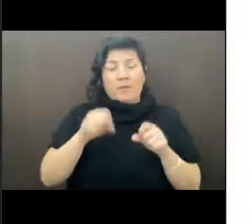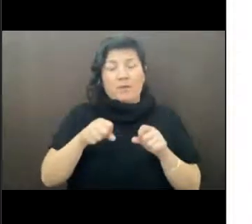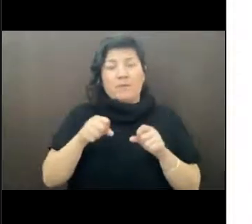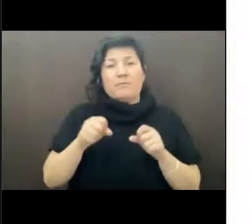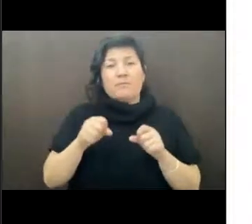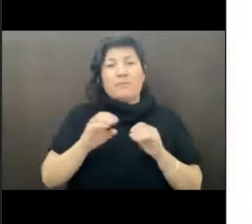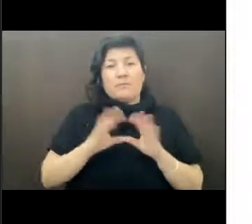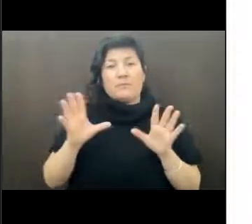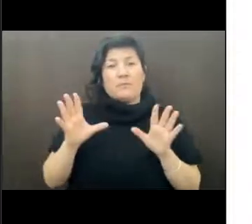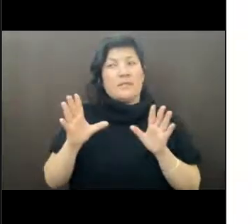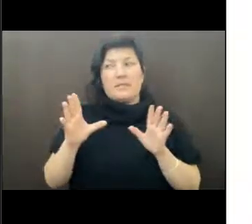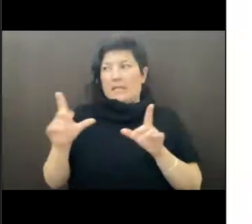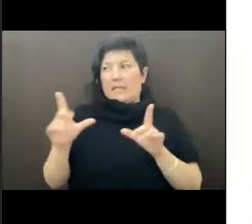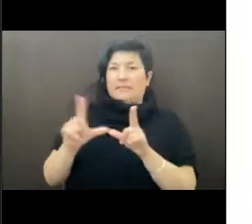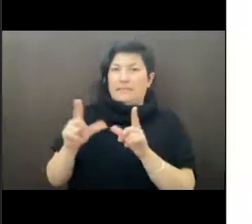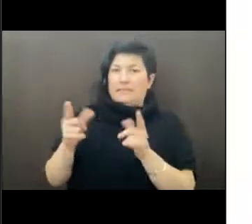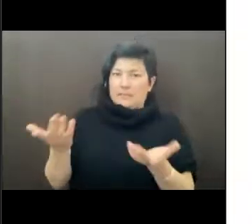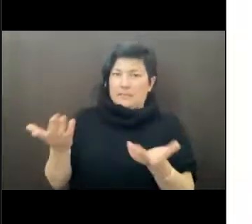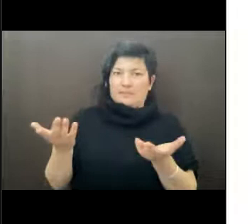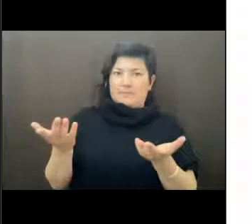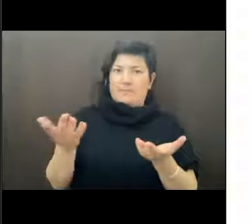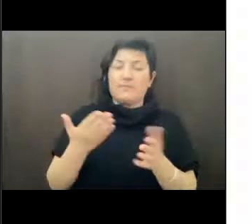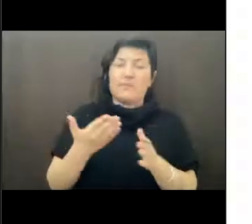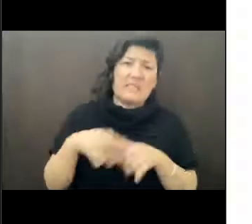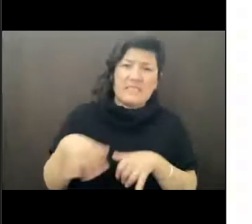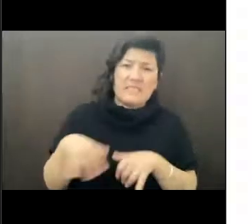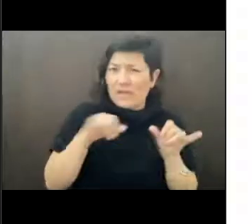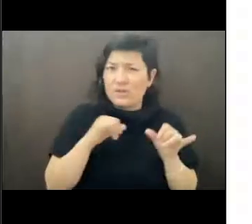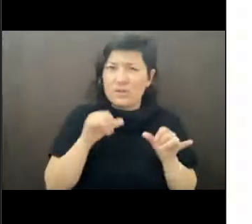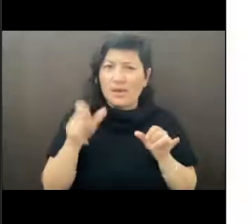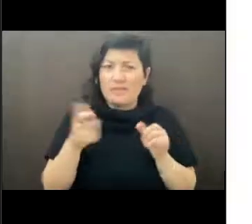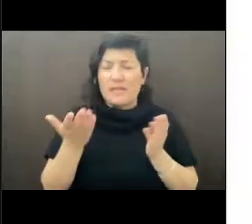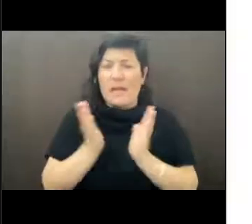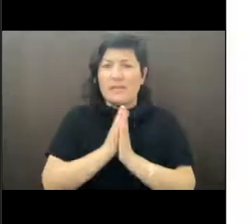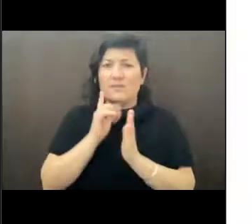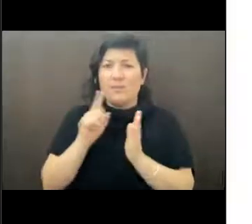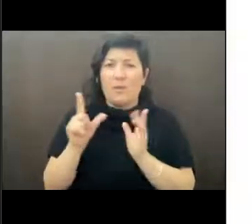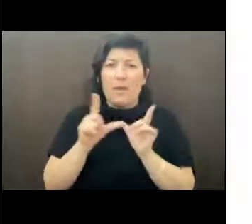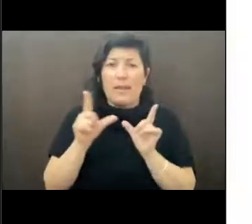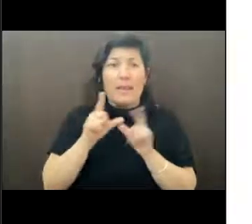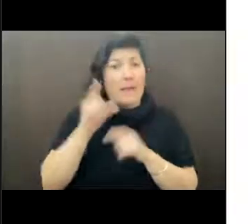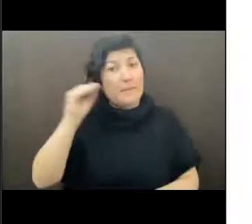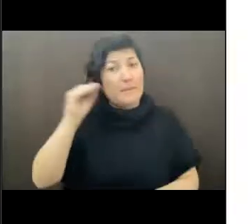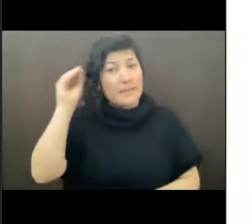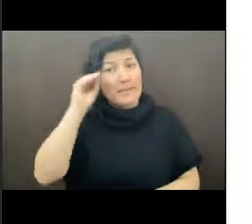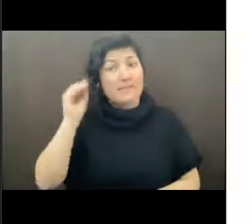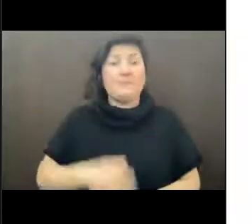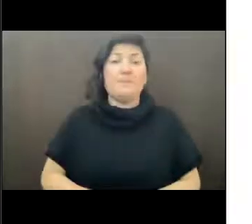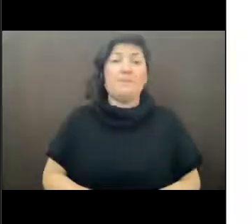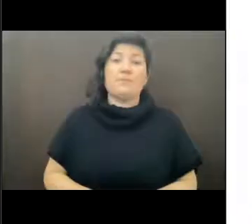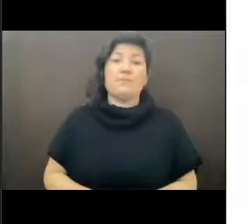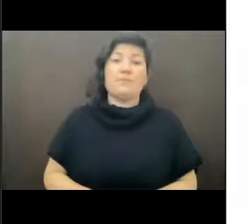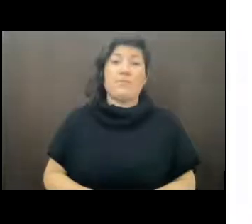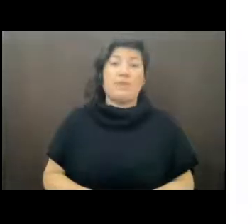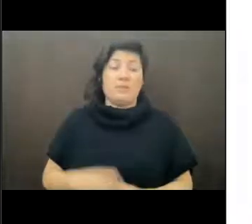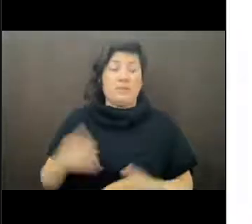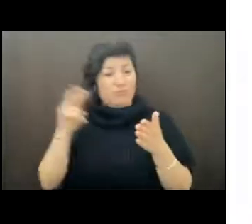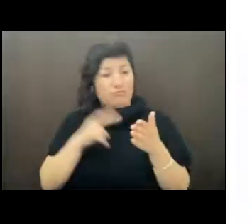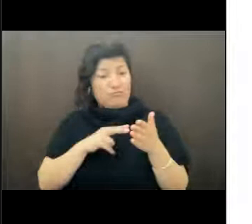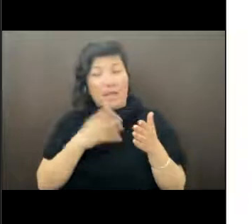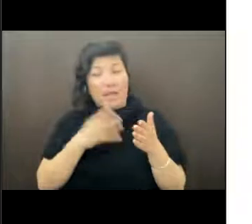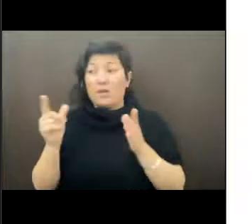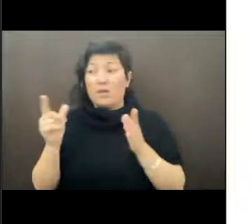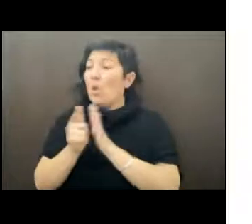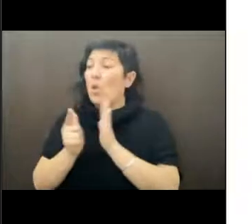what the license is. It's a standard license. You don't have to go and ask for a legal opinion, and you can get your lawyers to